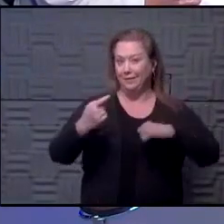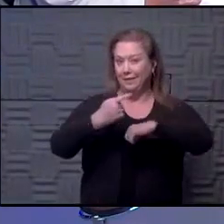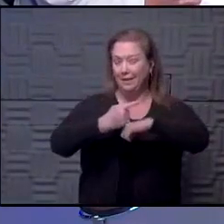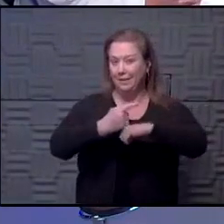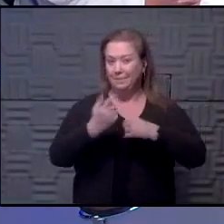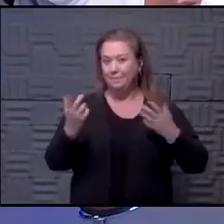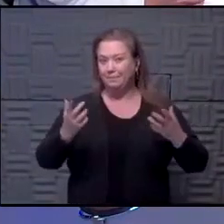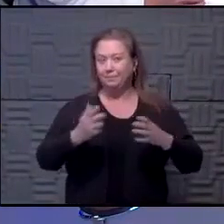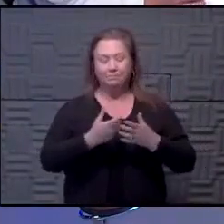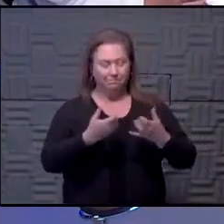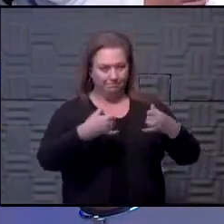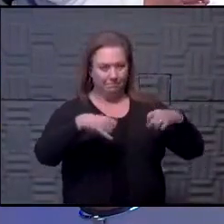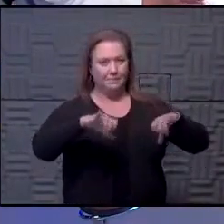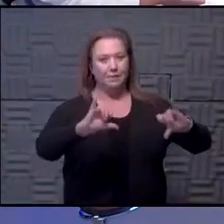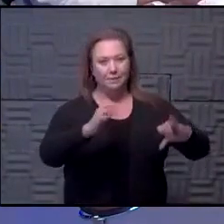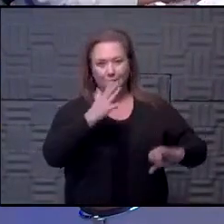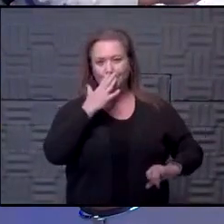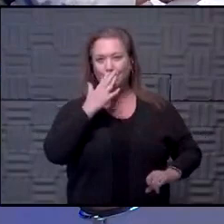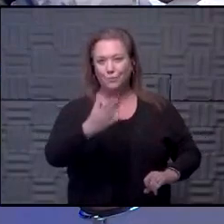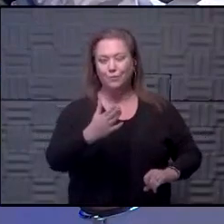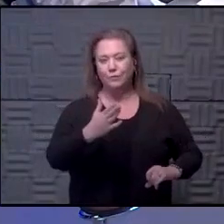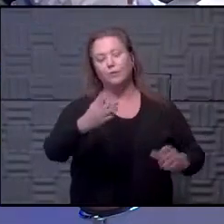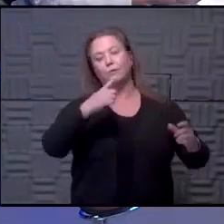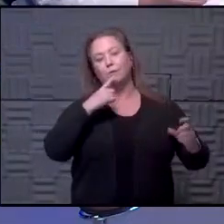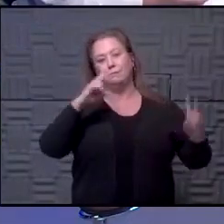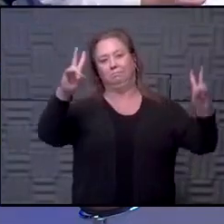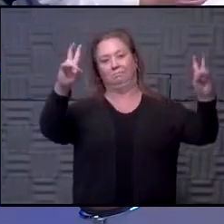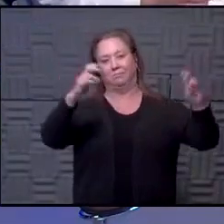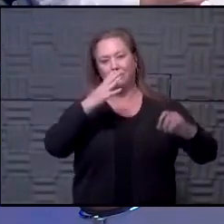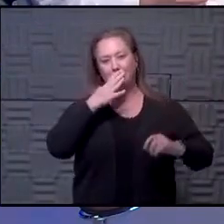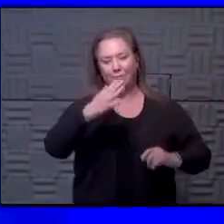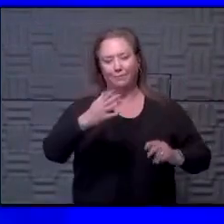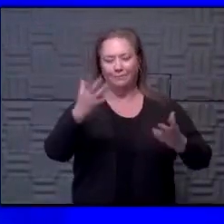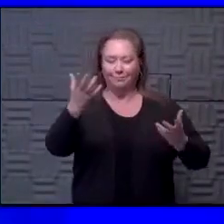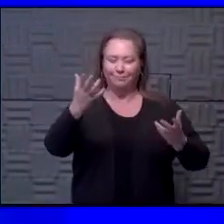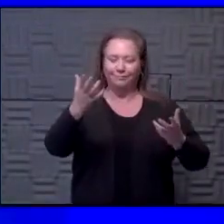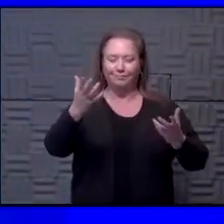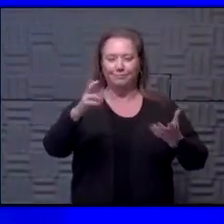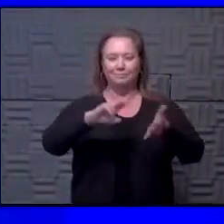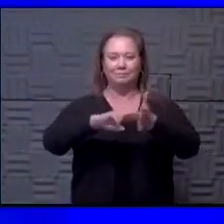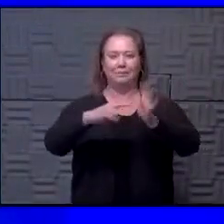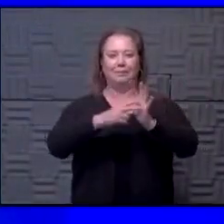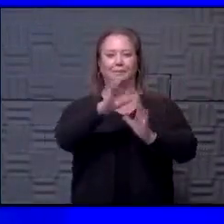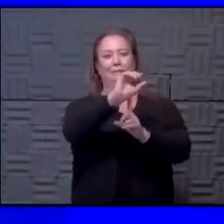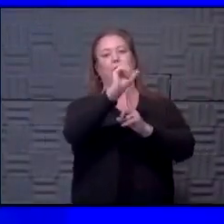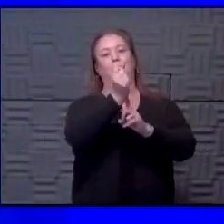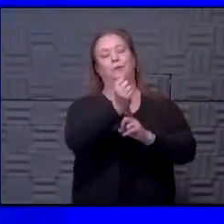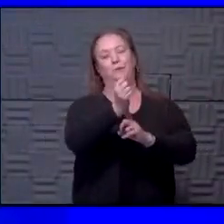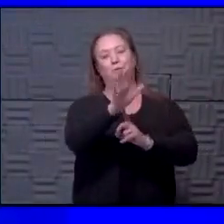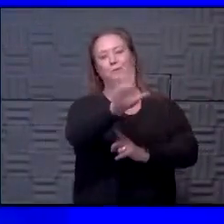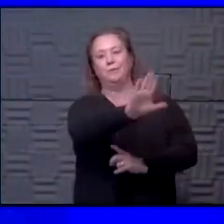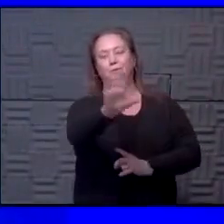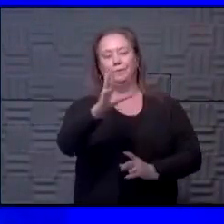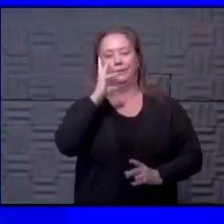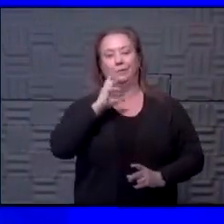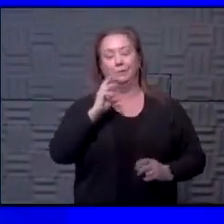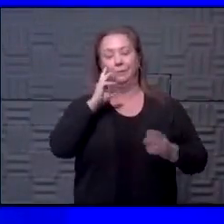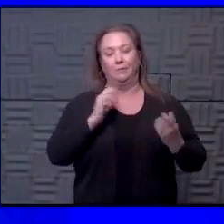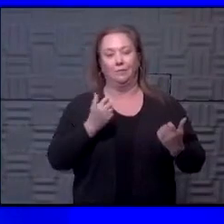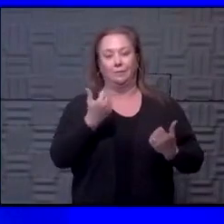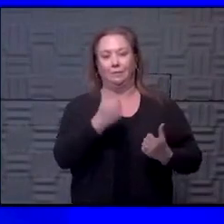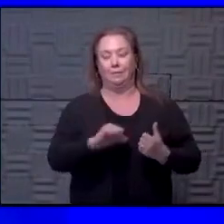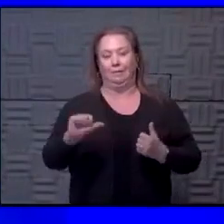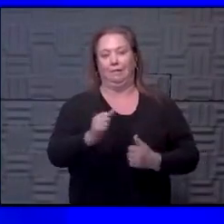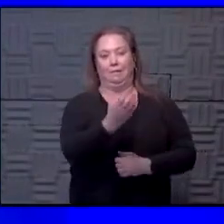numbers, brother. You know, we're still good. We've been, what we say, quote unquote, good is relative to kind of, I think, the situation that you're in any